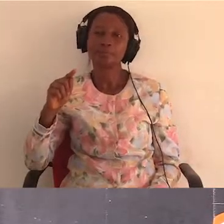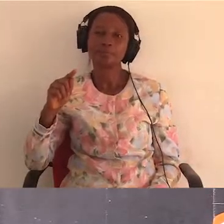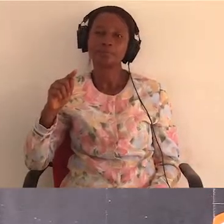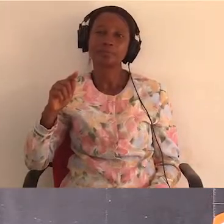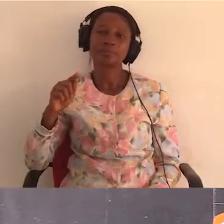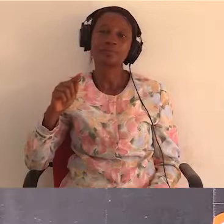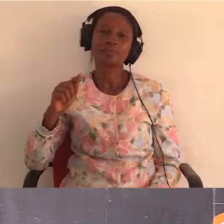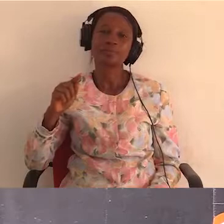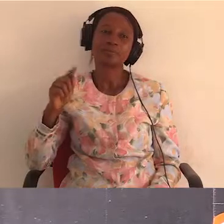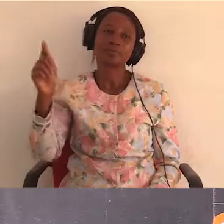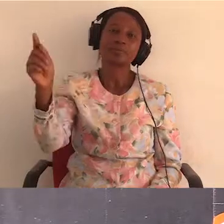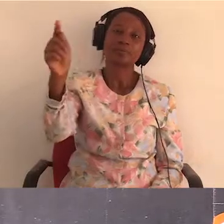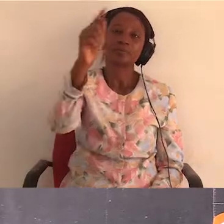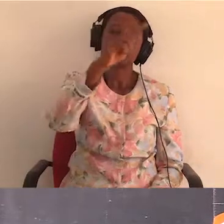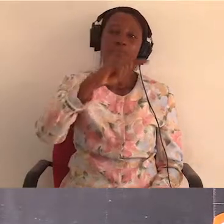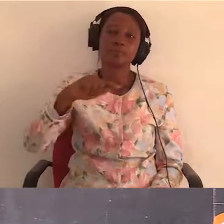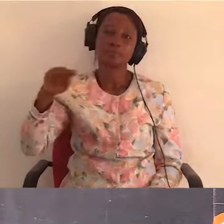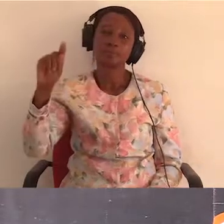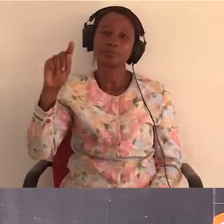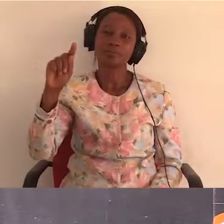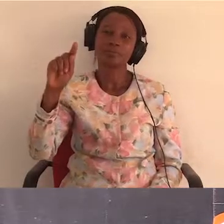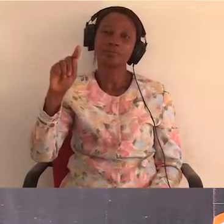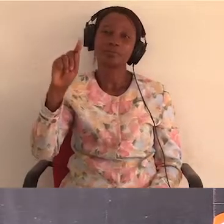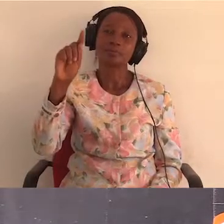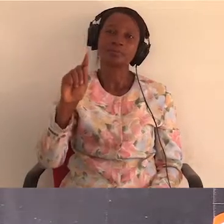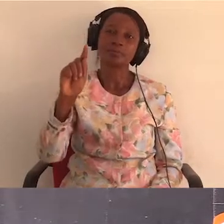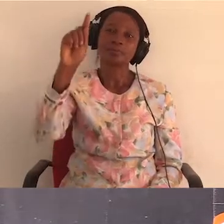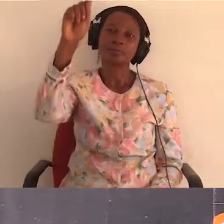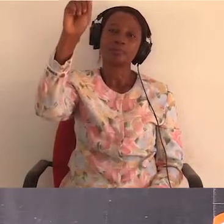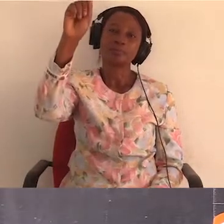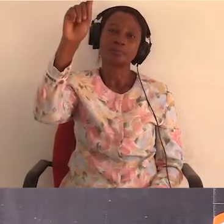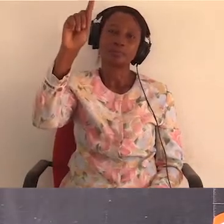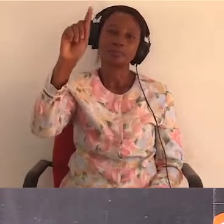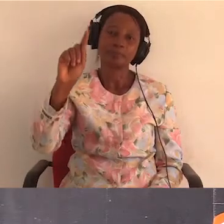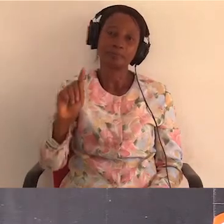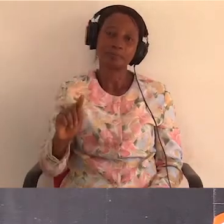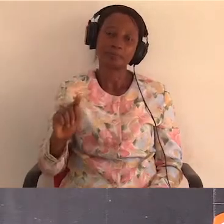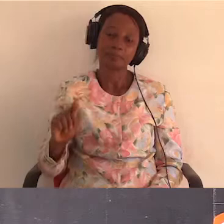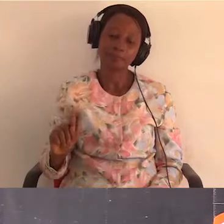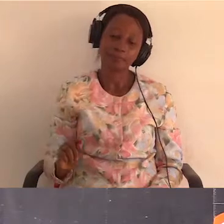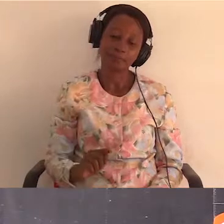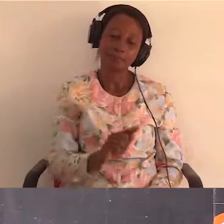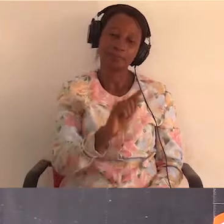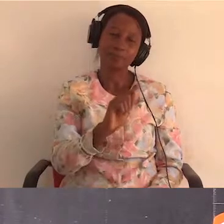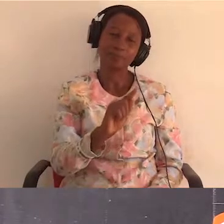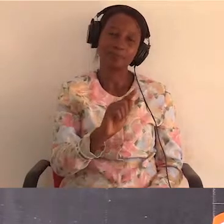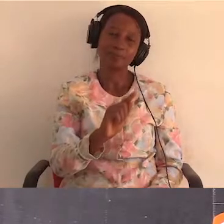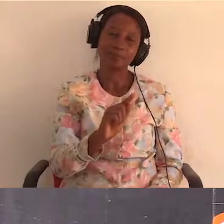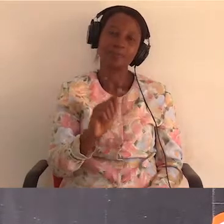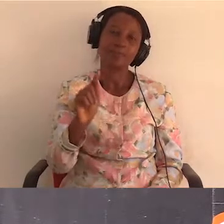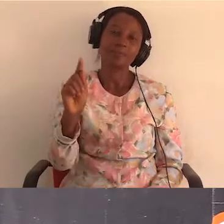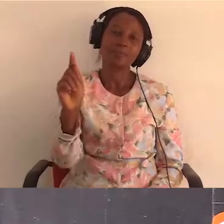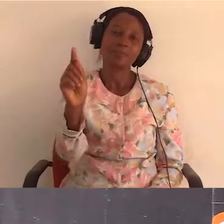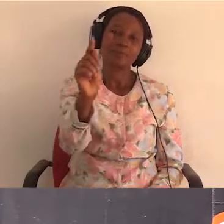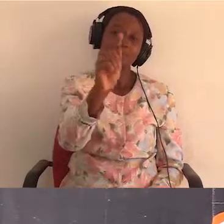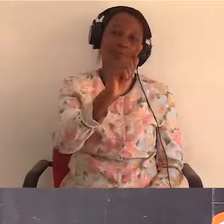Can we go? Around, up, down, and a curve. Can we do